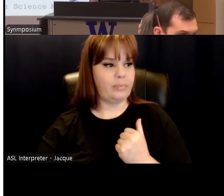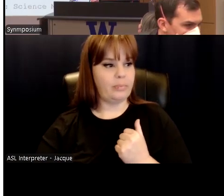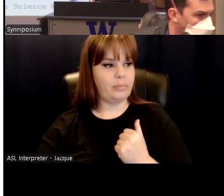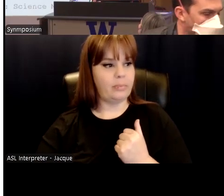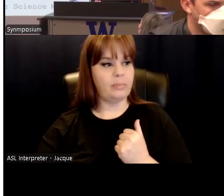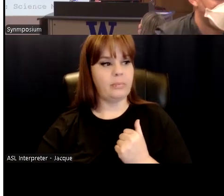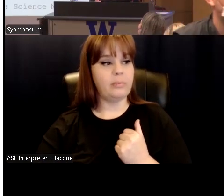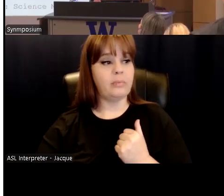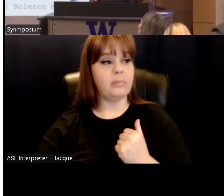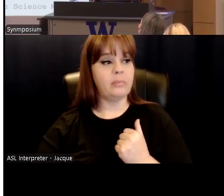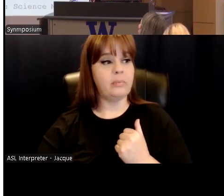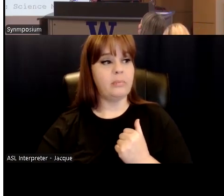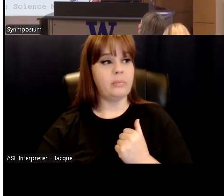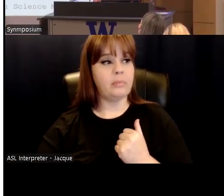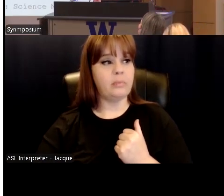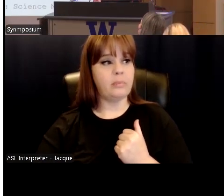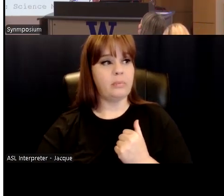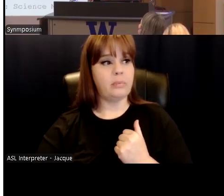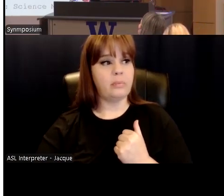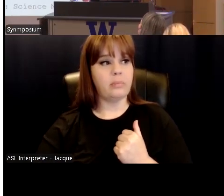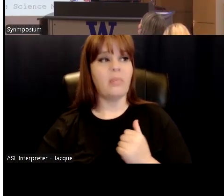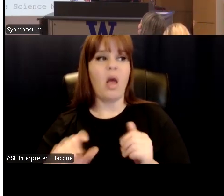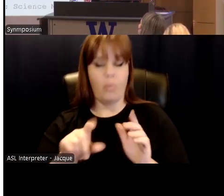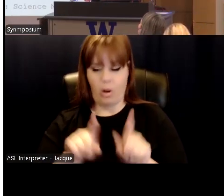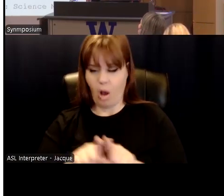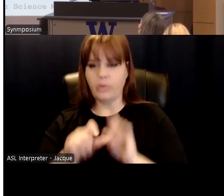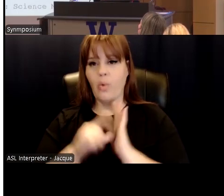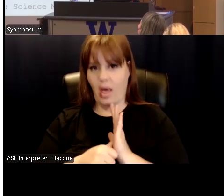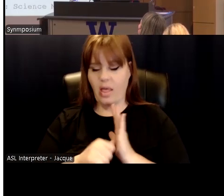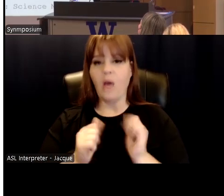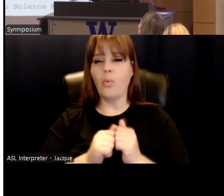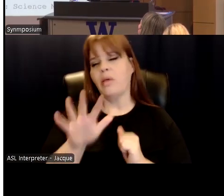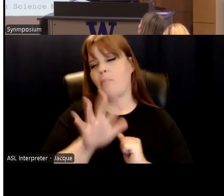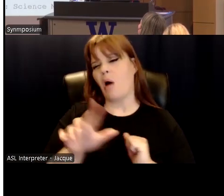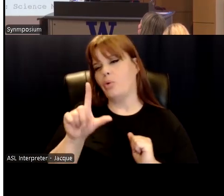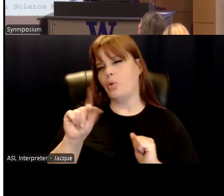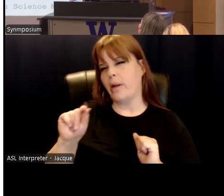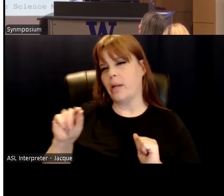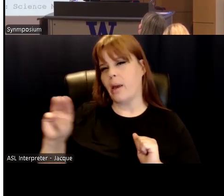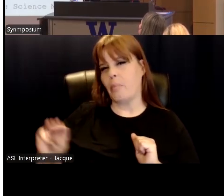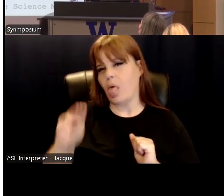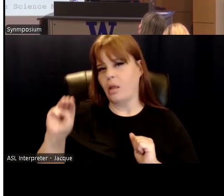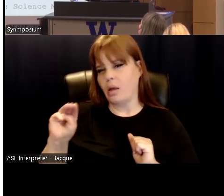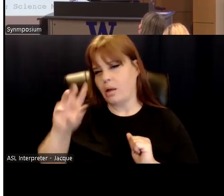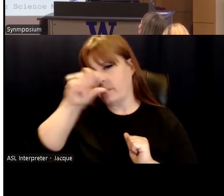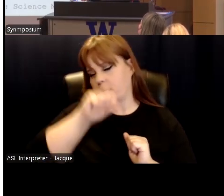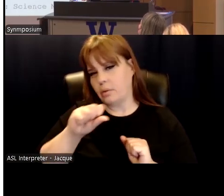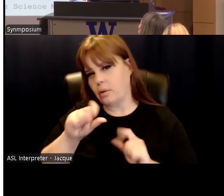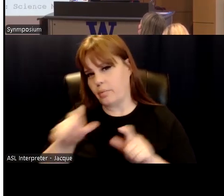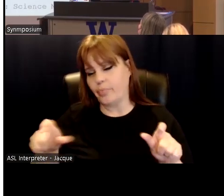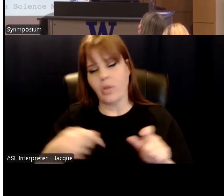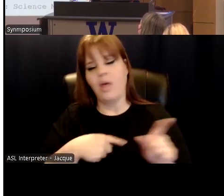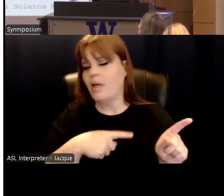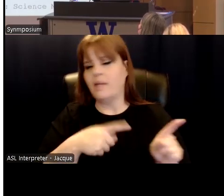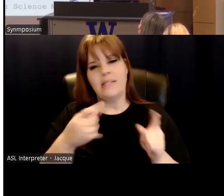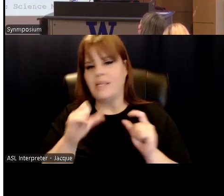also highlight that with a prevalence of approximately 20 million, this is probably still not sufficient, even in areas of low